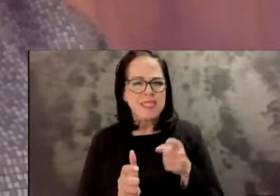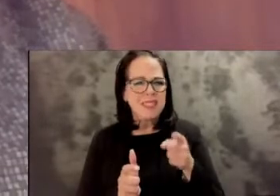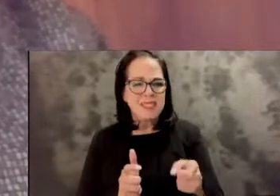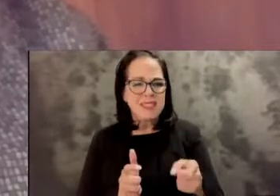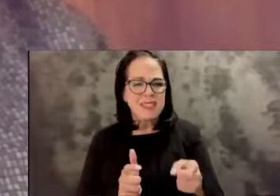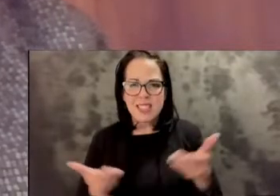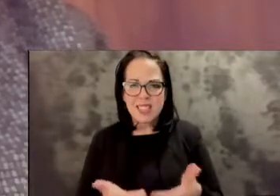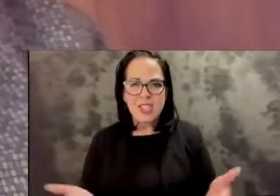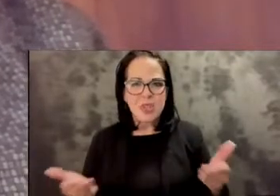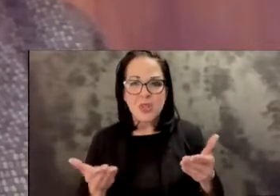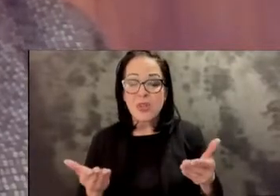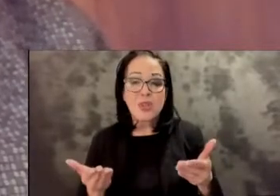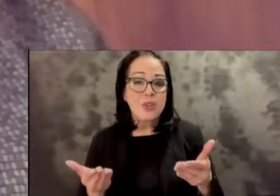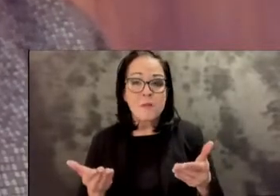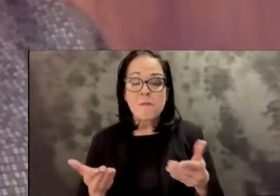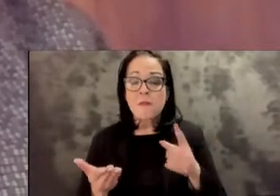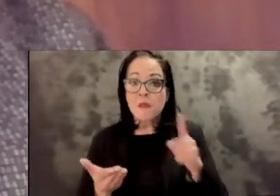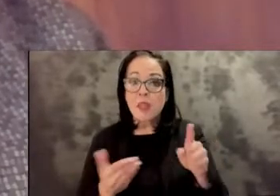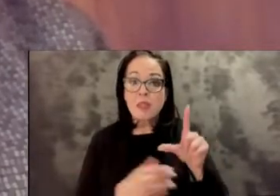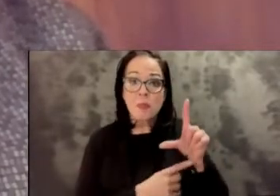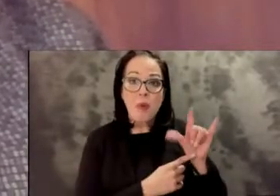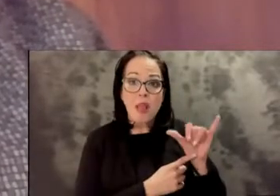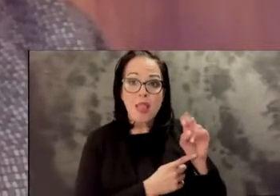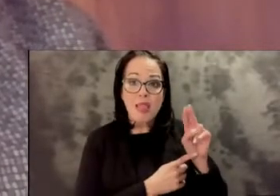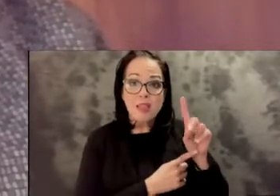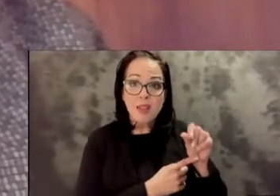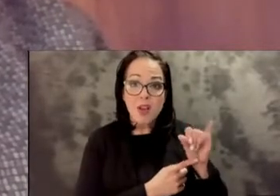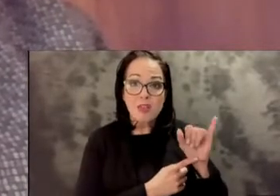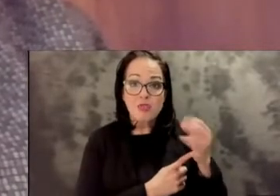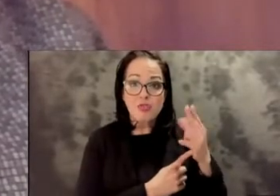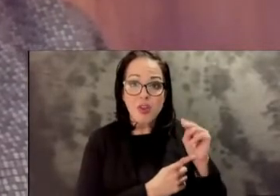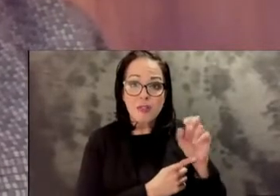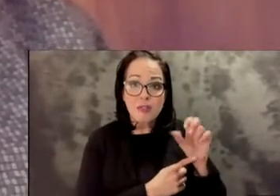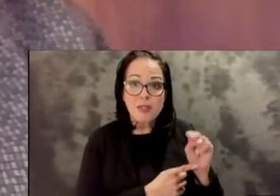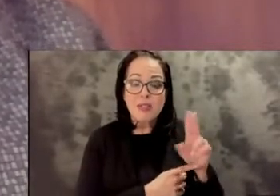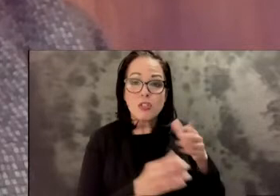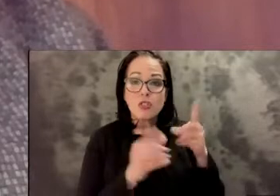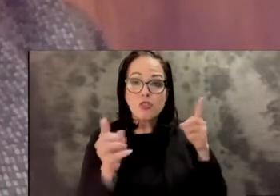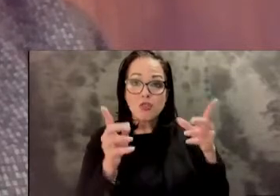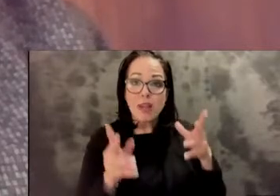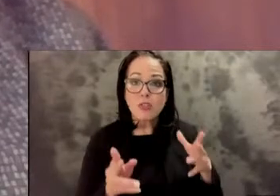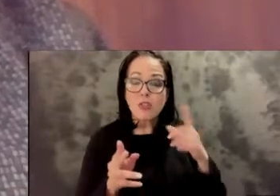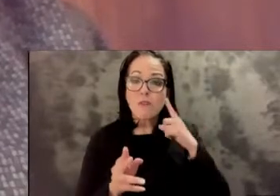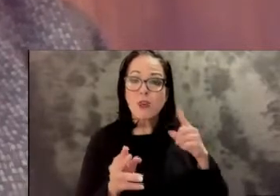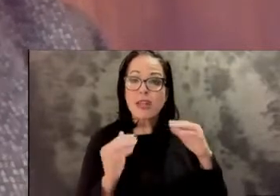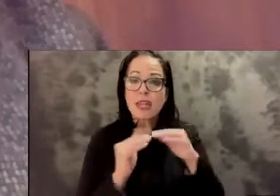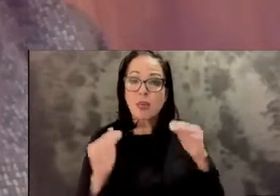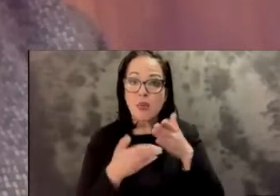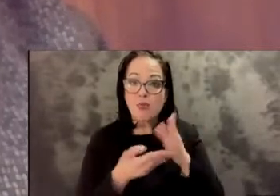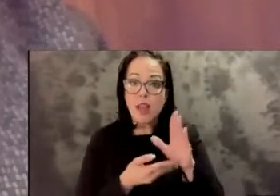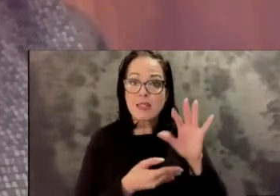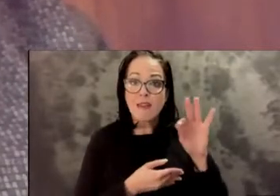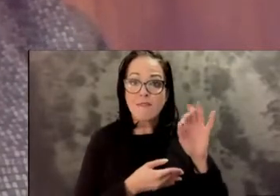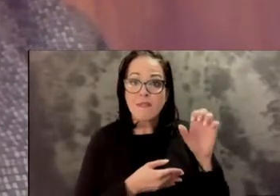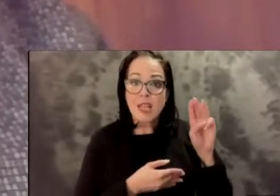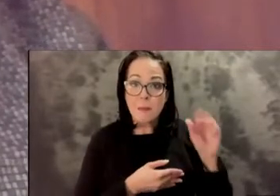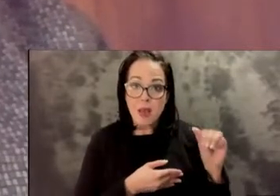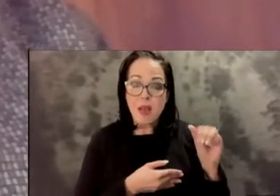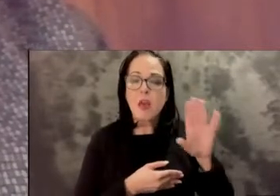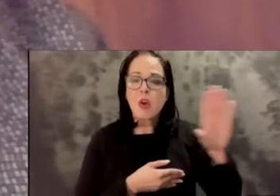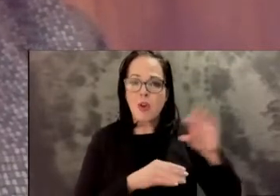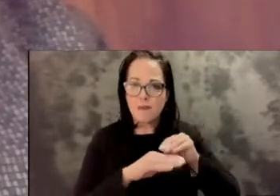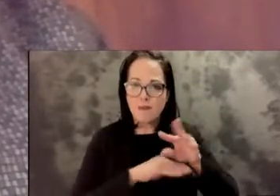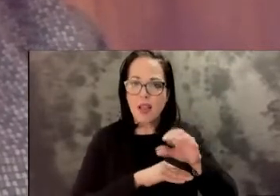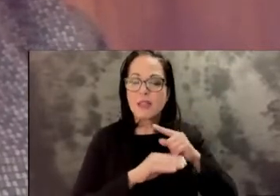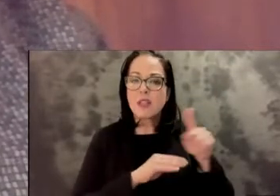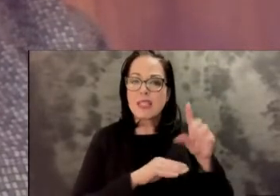As per Joe Linda Johnson, who is the director of Equal Rights for FEMA, advice at the CDC conference,